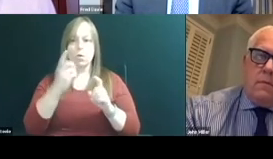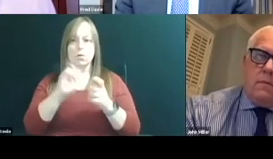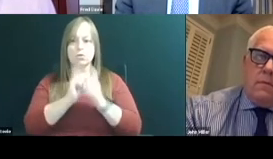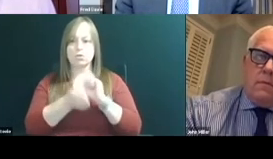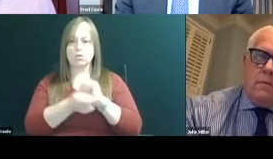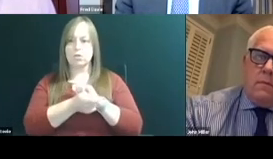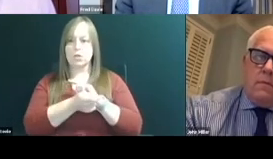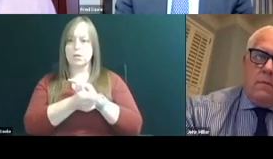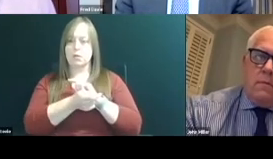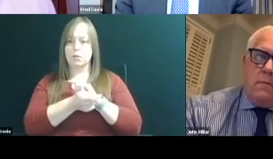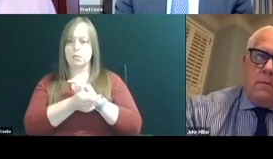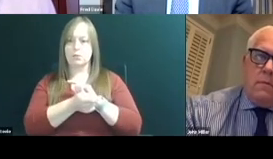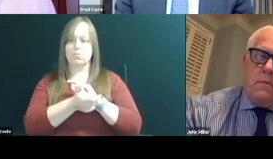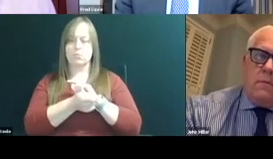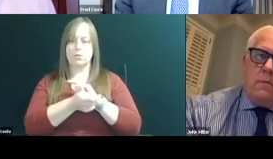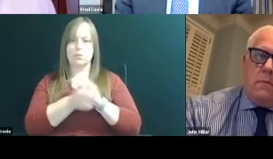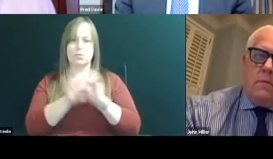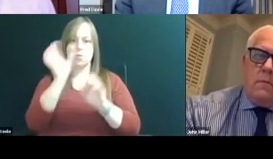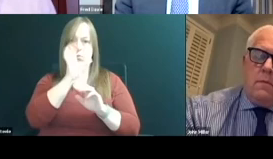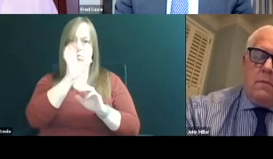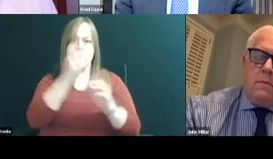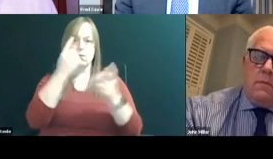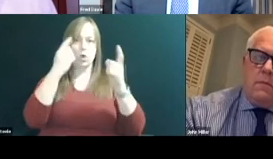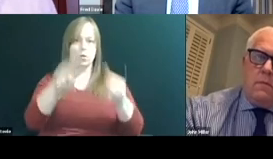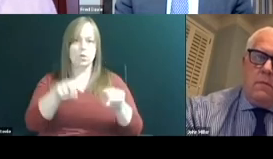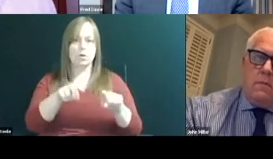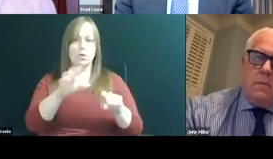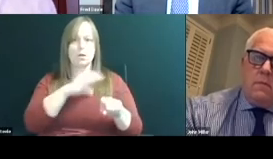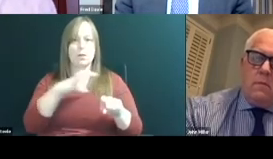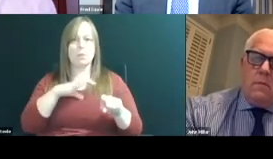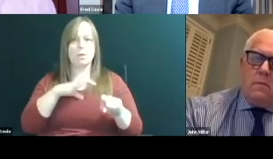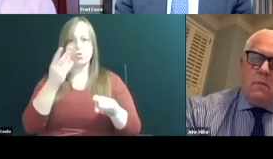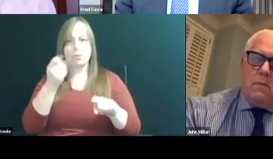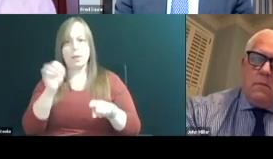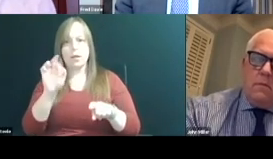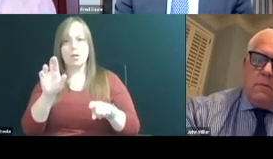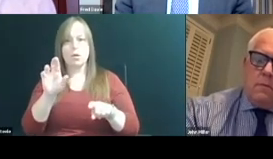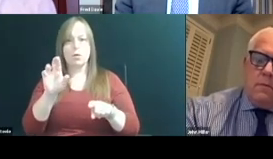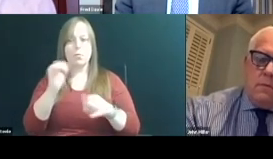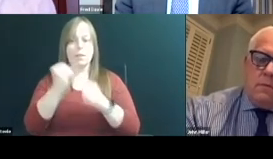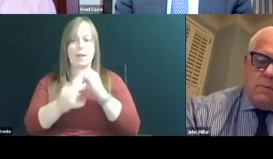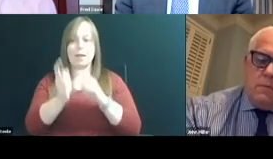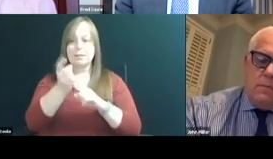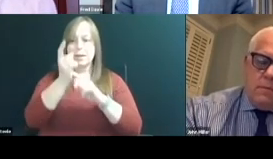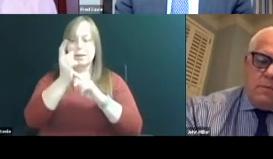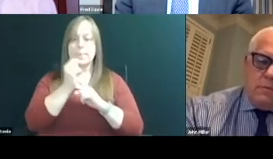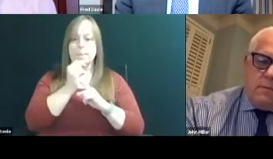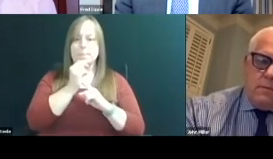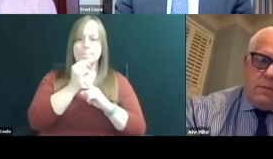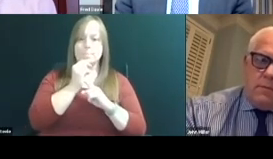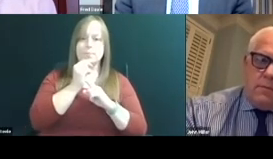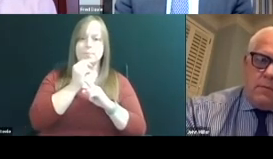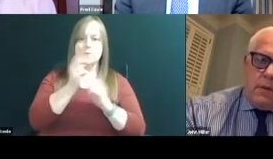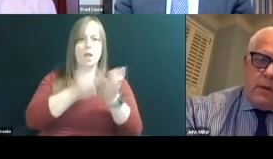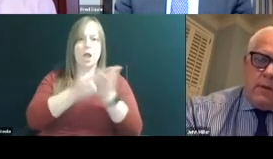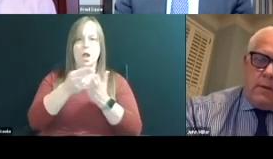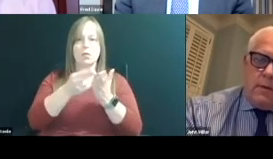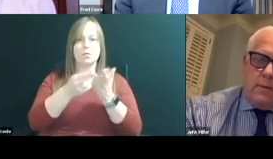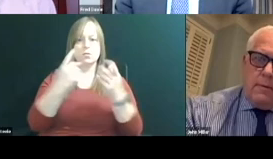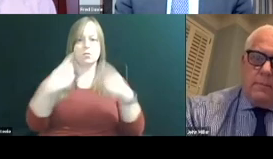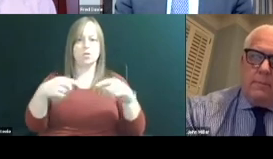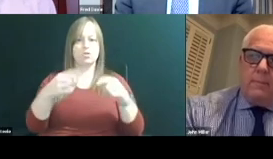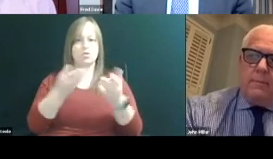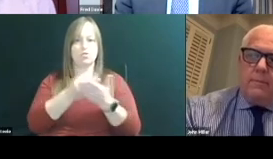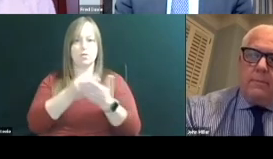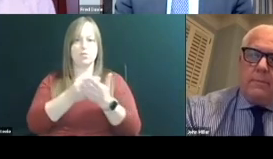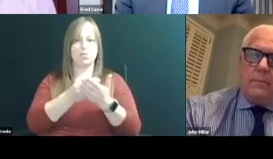changes that was sought for and agreed to. Commissioner Miller, in one last minute here, on this discussion of